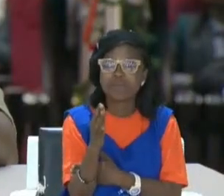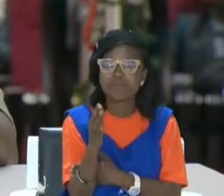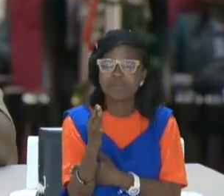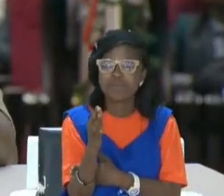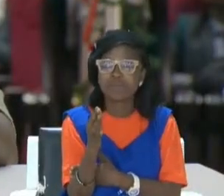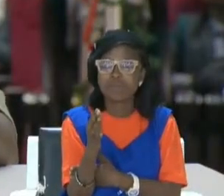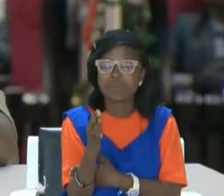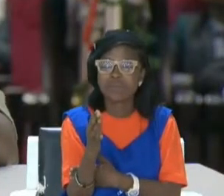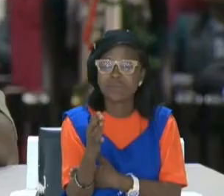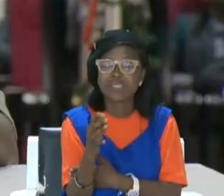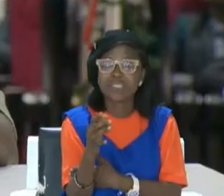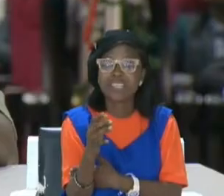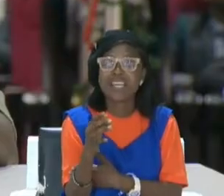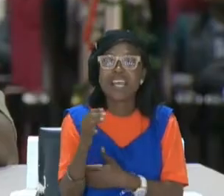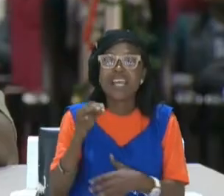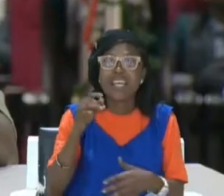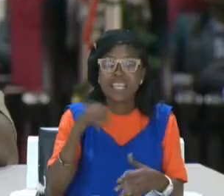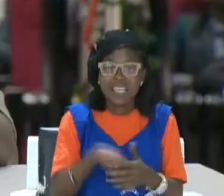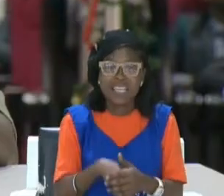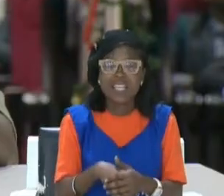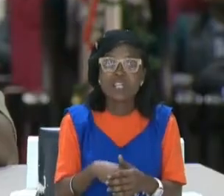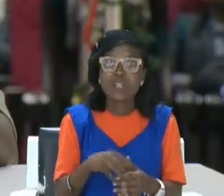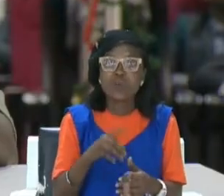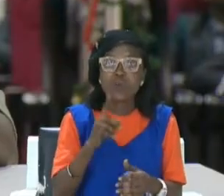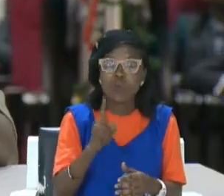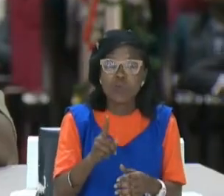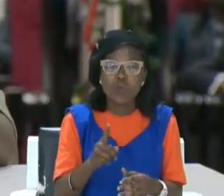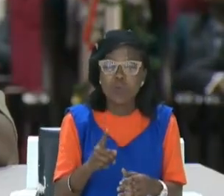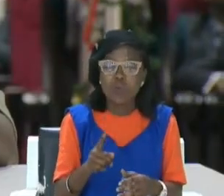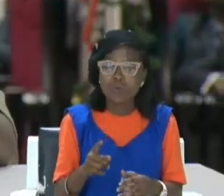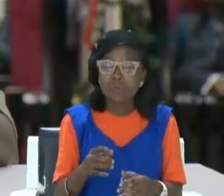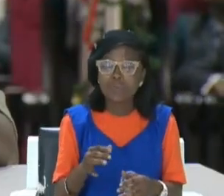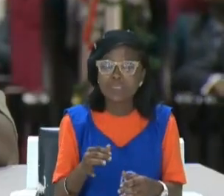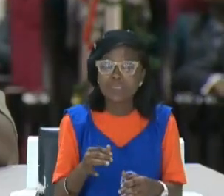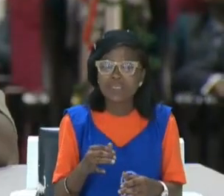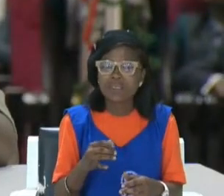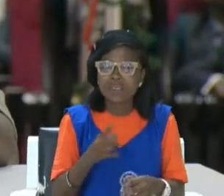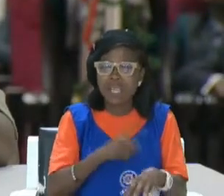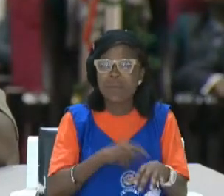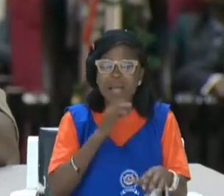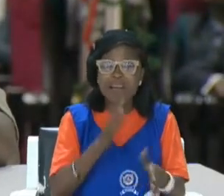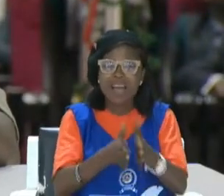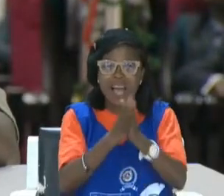On one occasion, I've had somebody when who say, ask for something big from God.